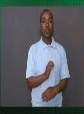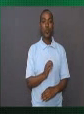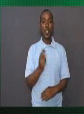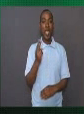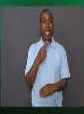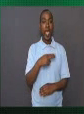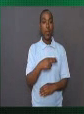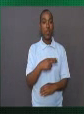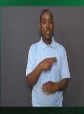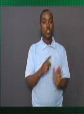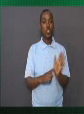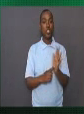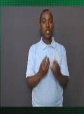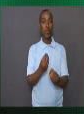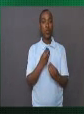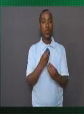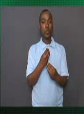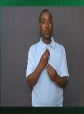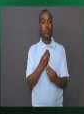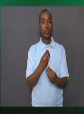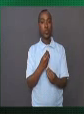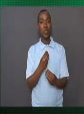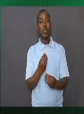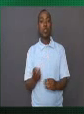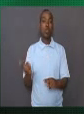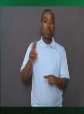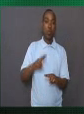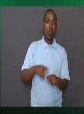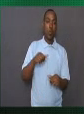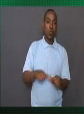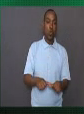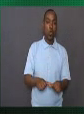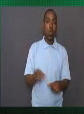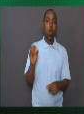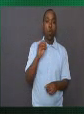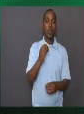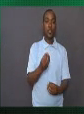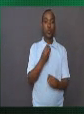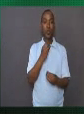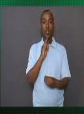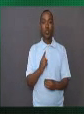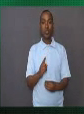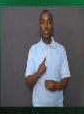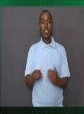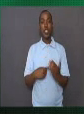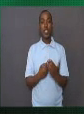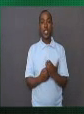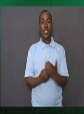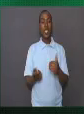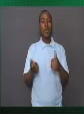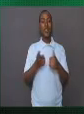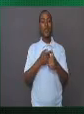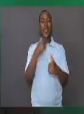Herbivores, as well as omnivores, are classified as primary consumers.